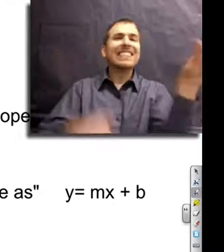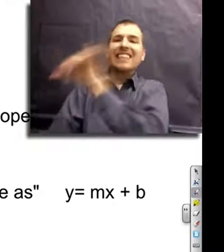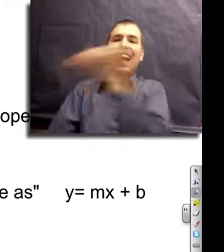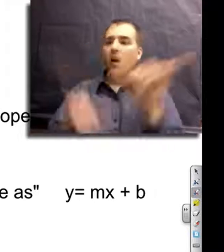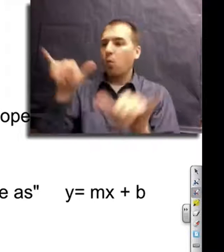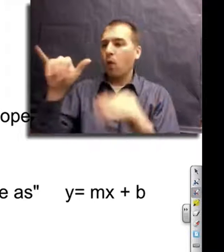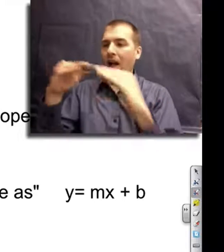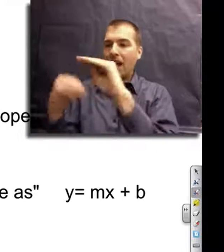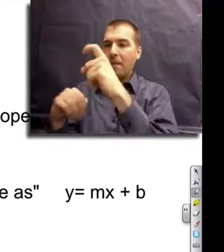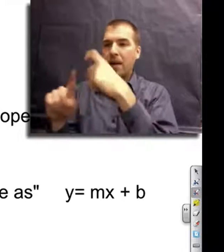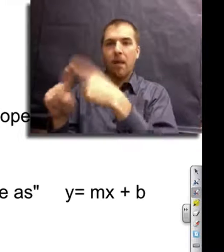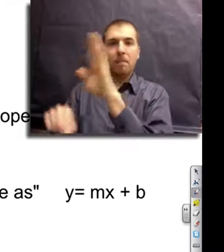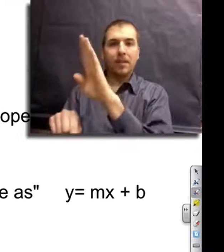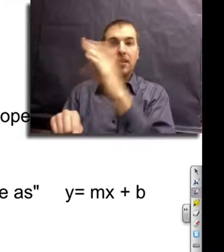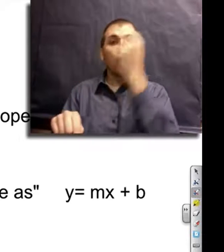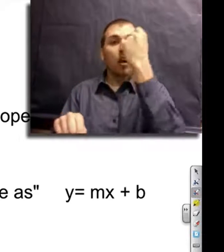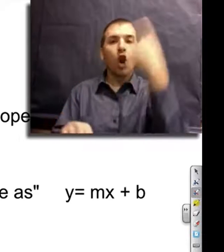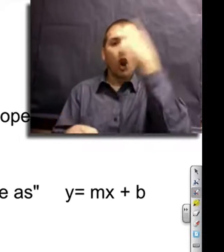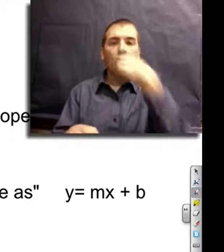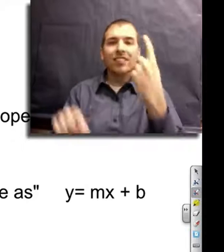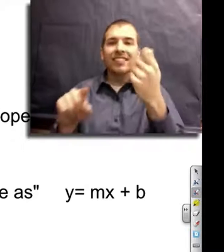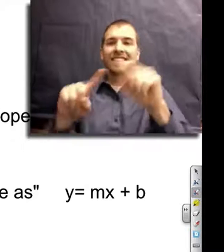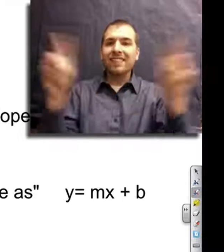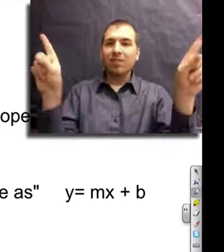So this equation,